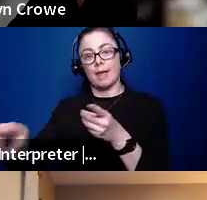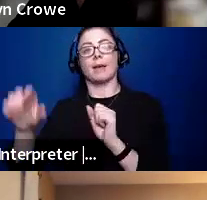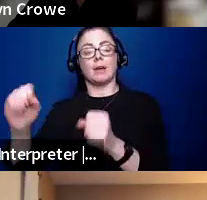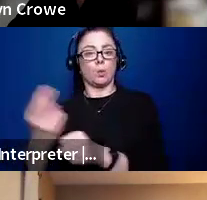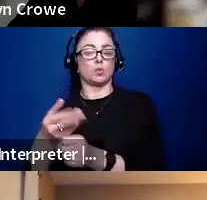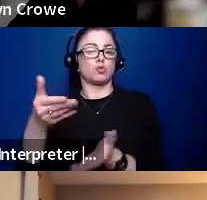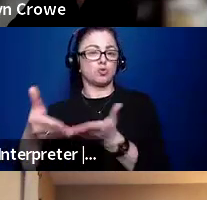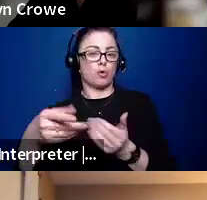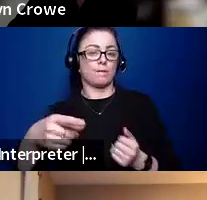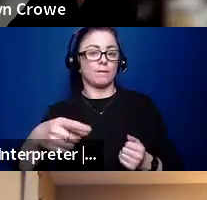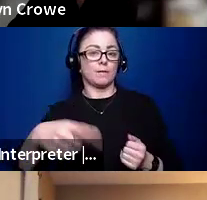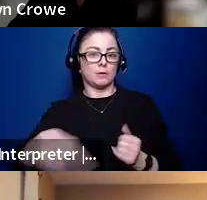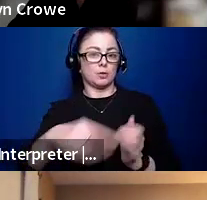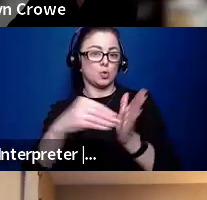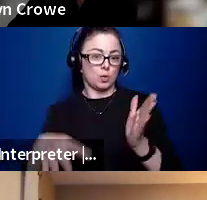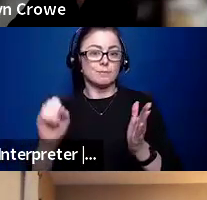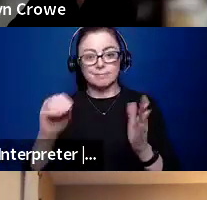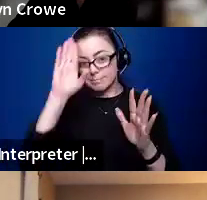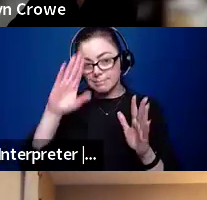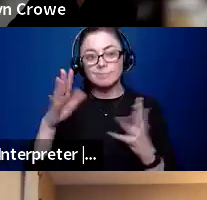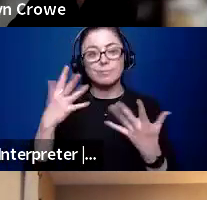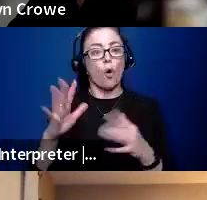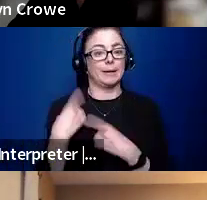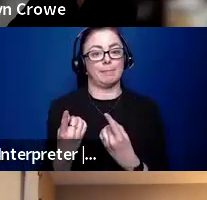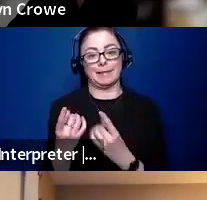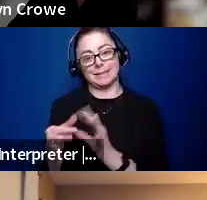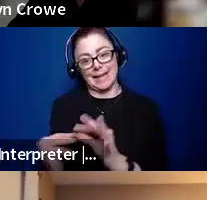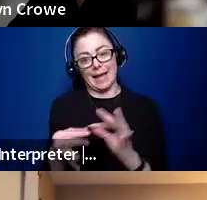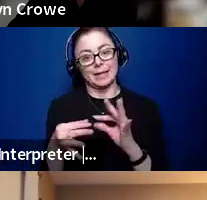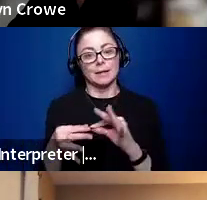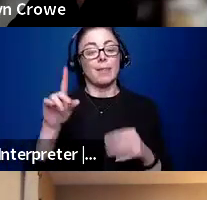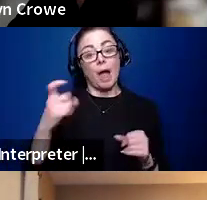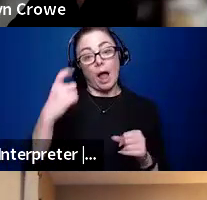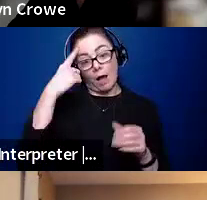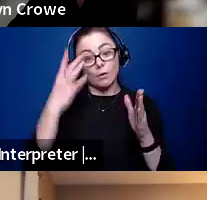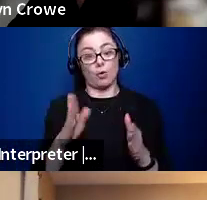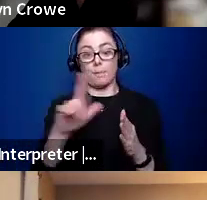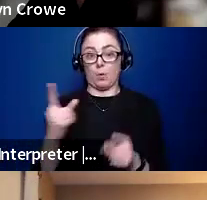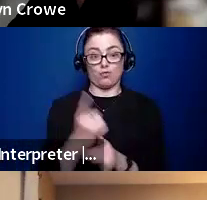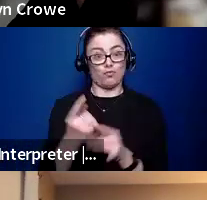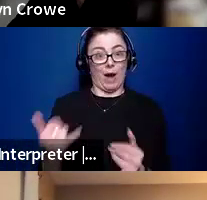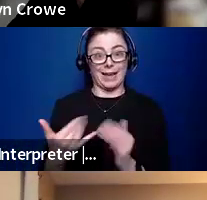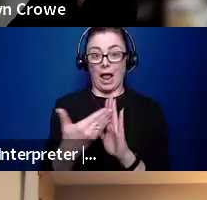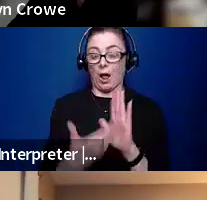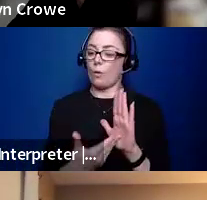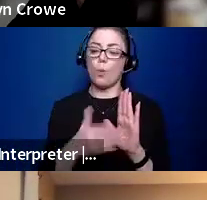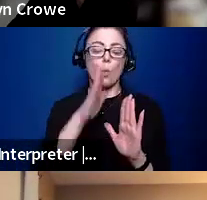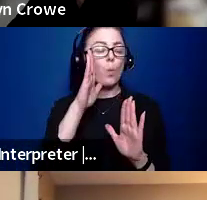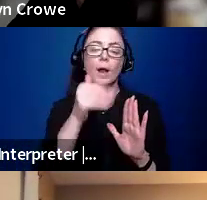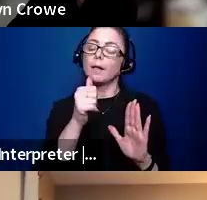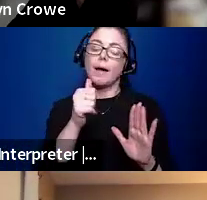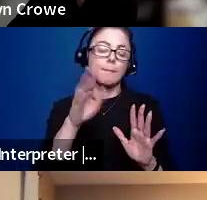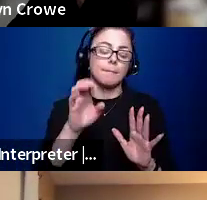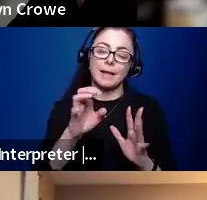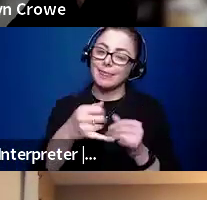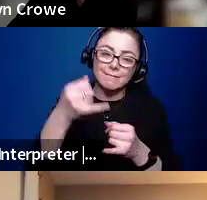students. So as has been said already, you know, the governor's bill as it is now is not going to be the final bill, of course.